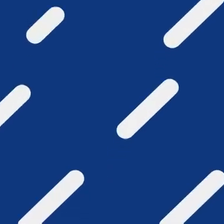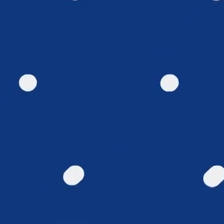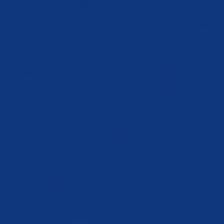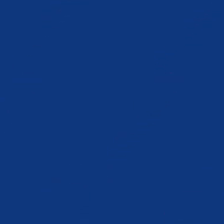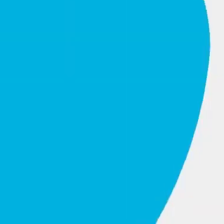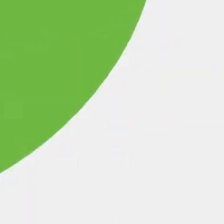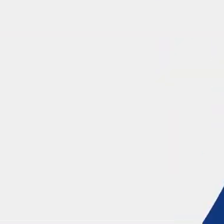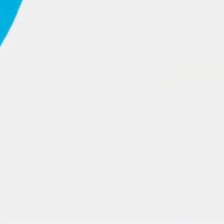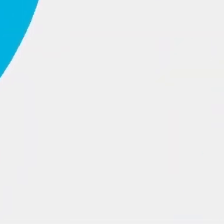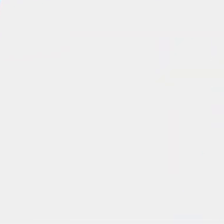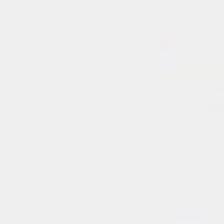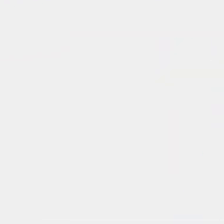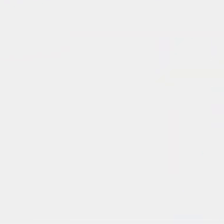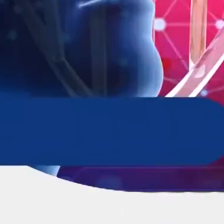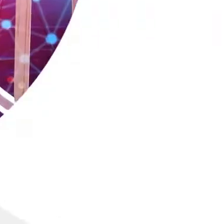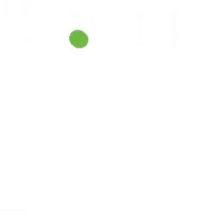Thank you.